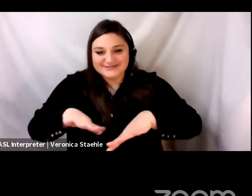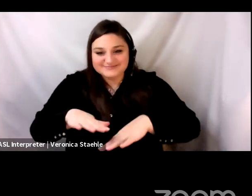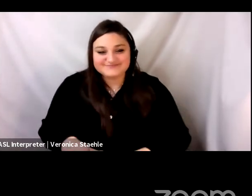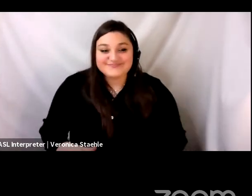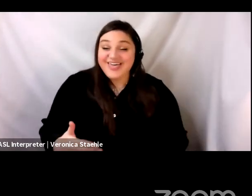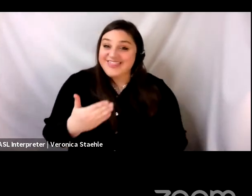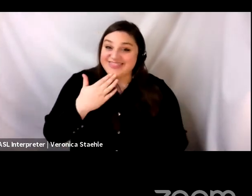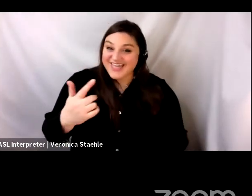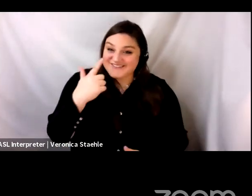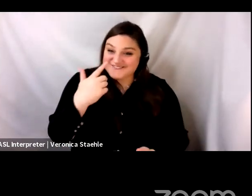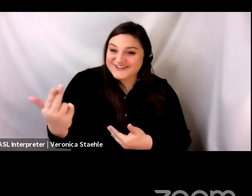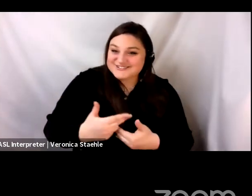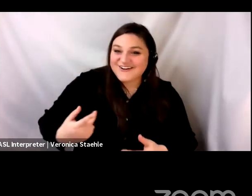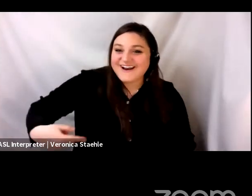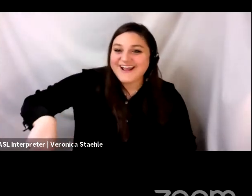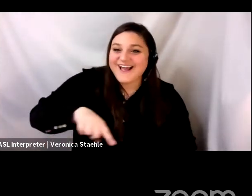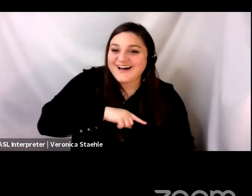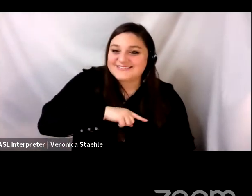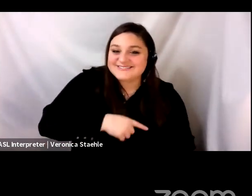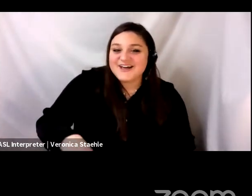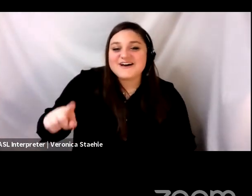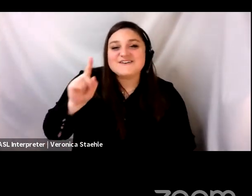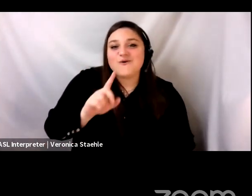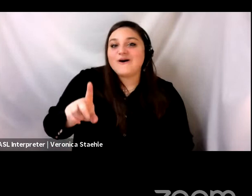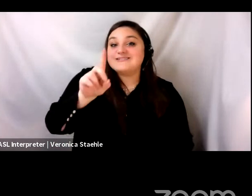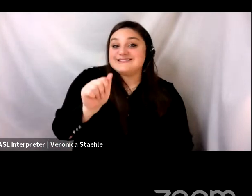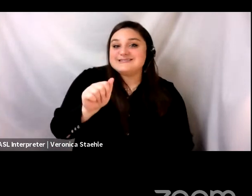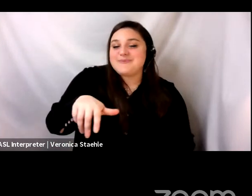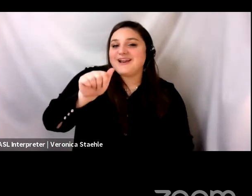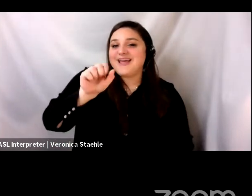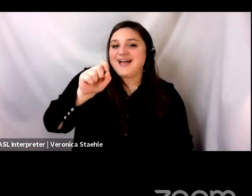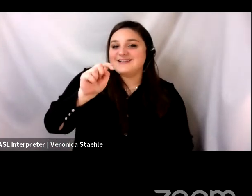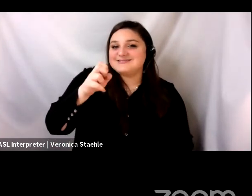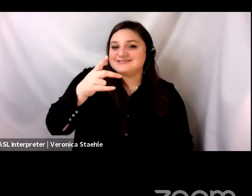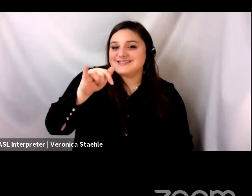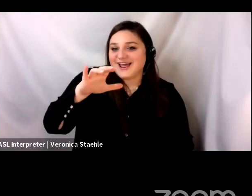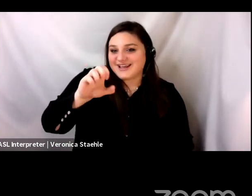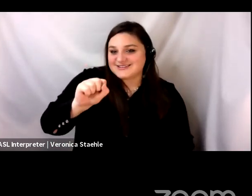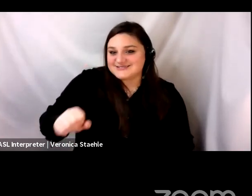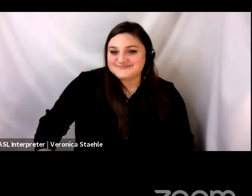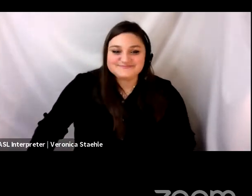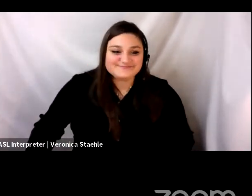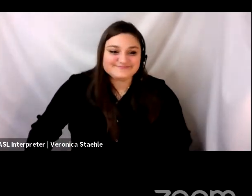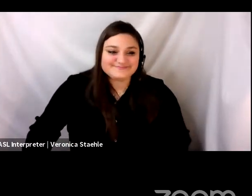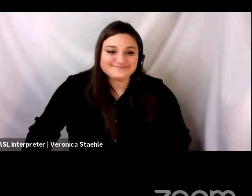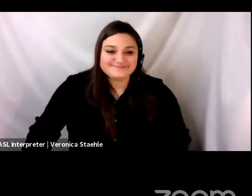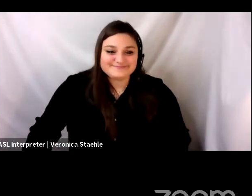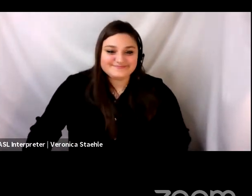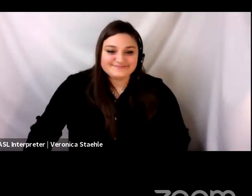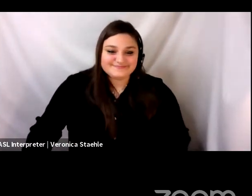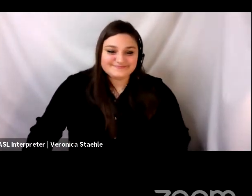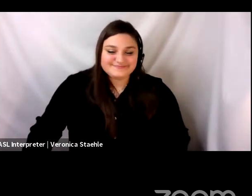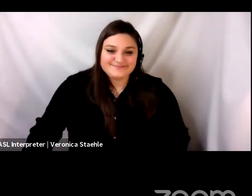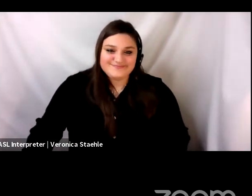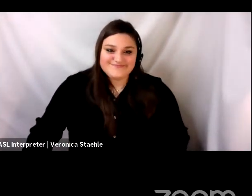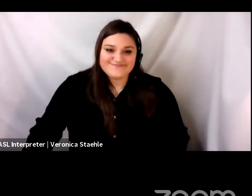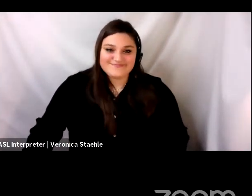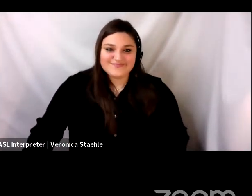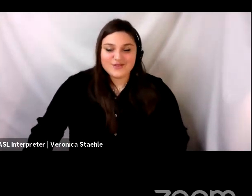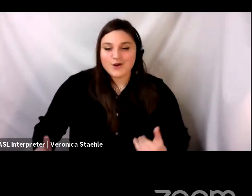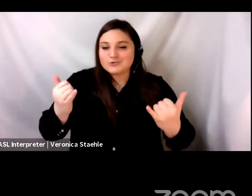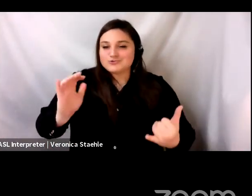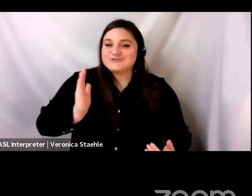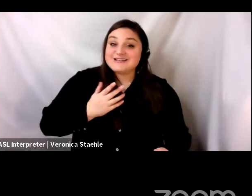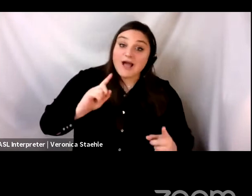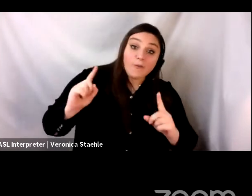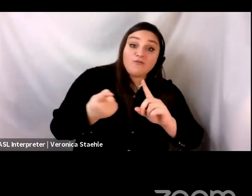you for joining us for Disability Aesthetics, the first in our two-part Aesthetics and